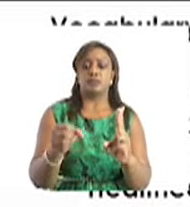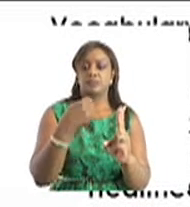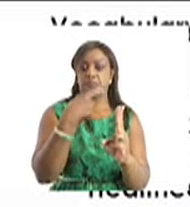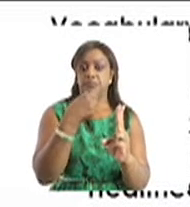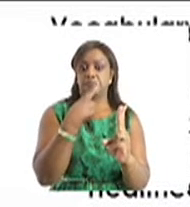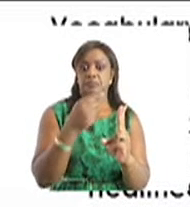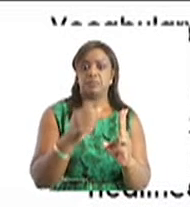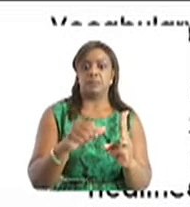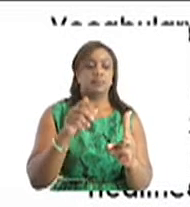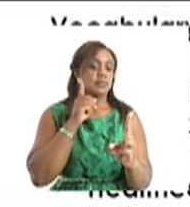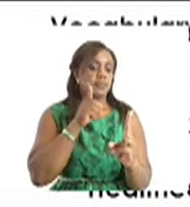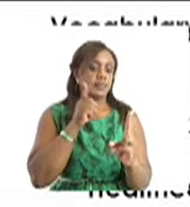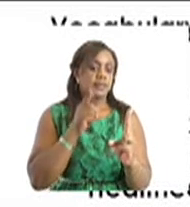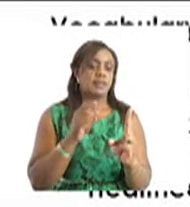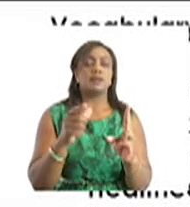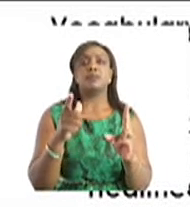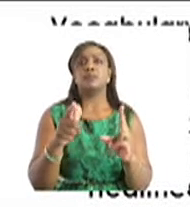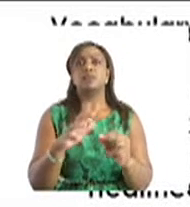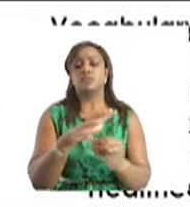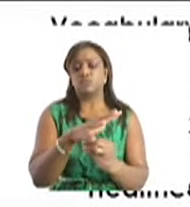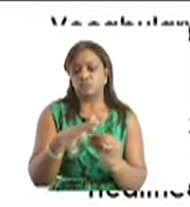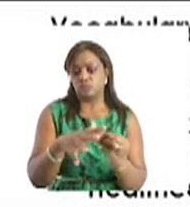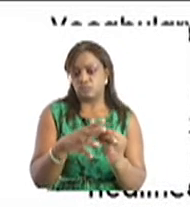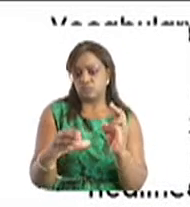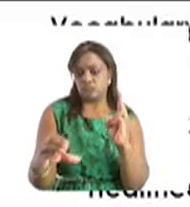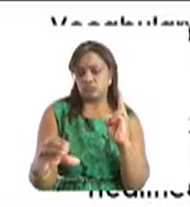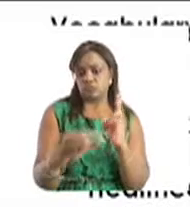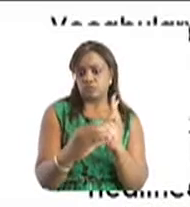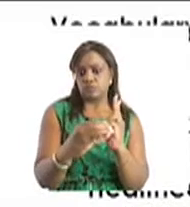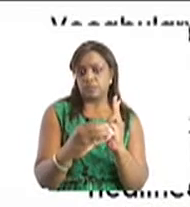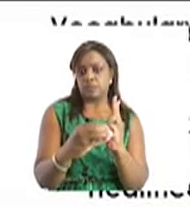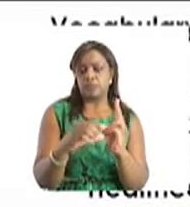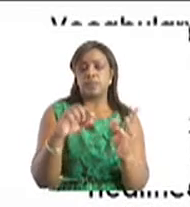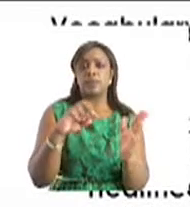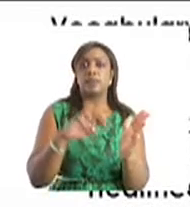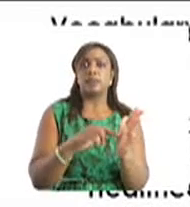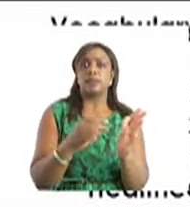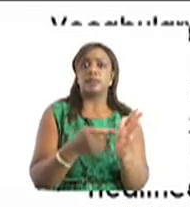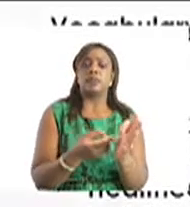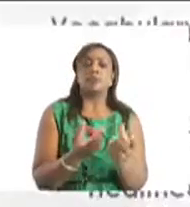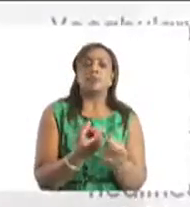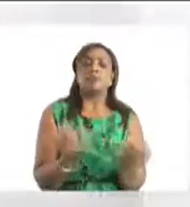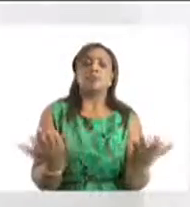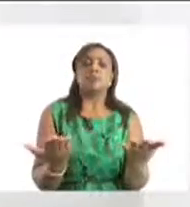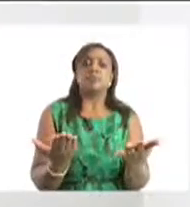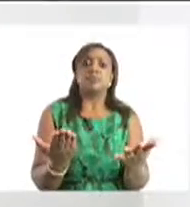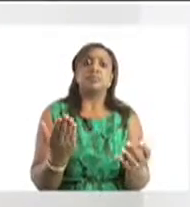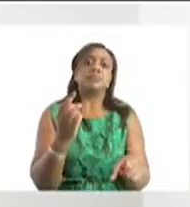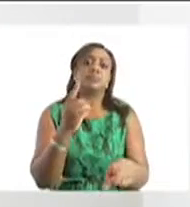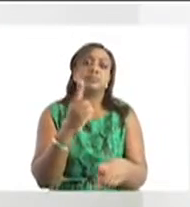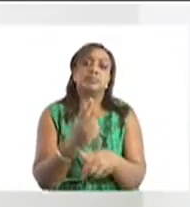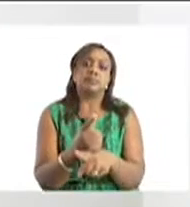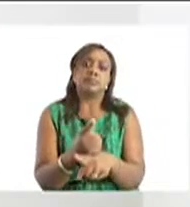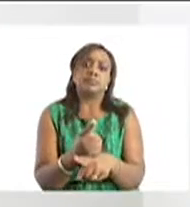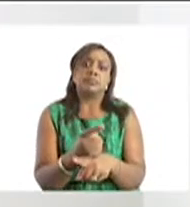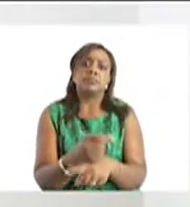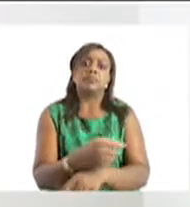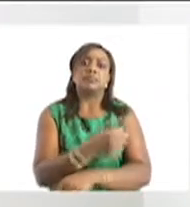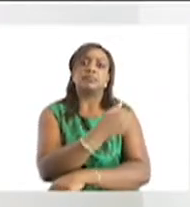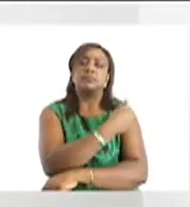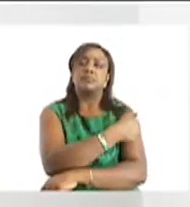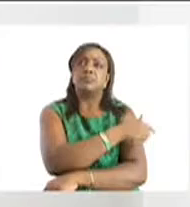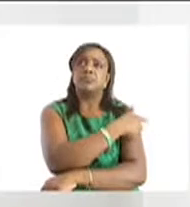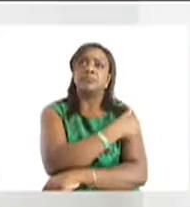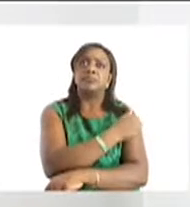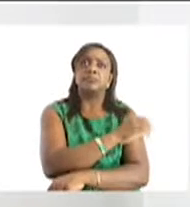to individuals or a community. This is provided mostly by our